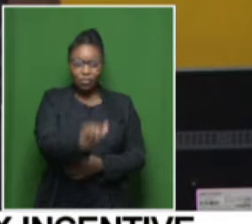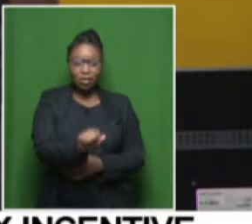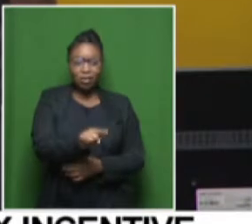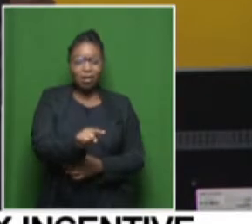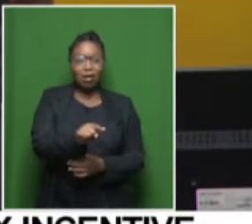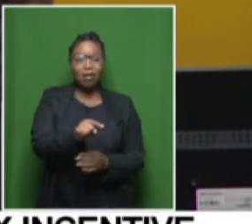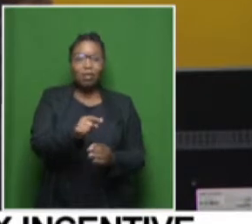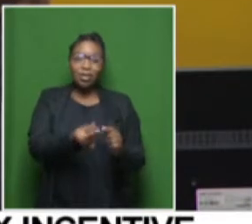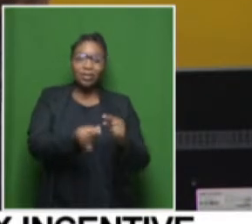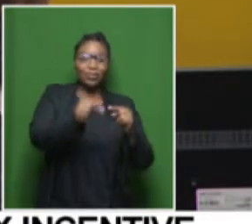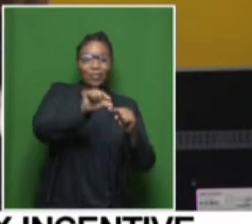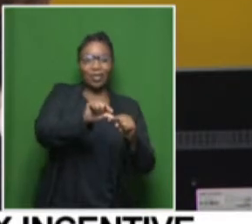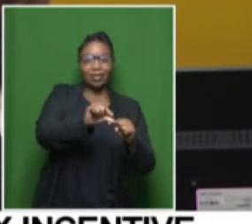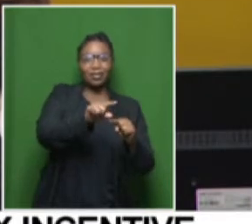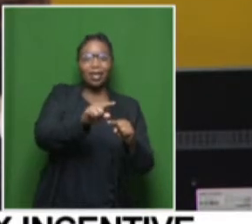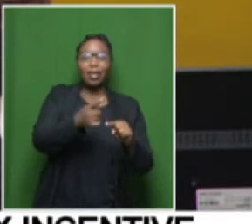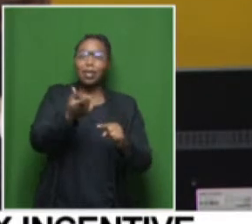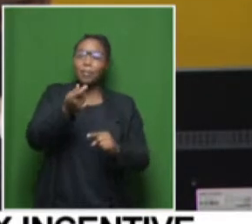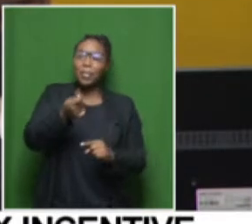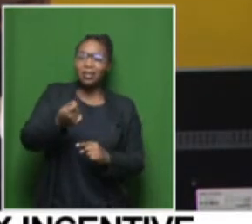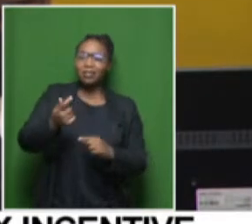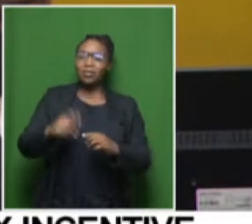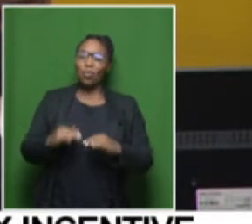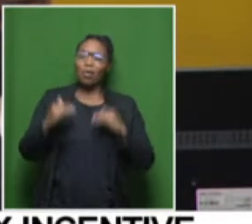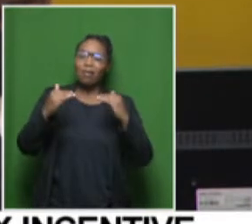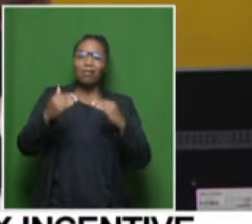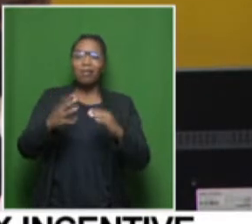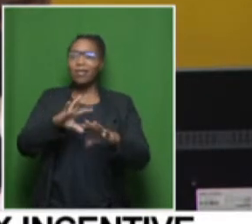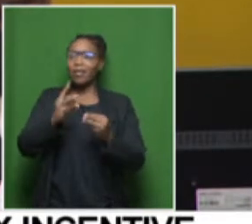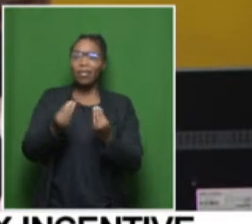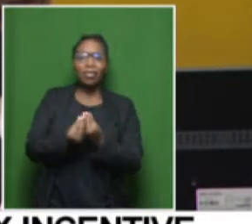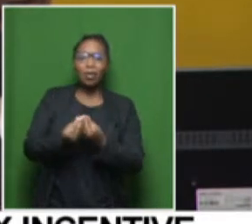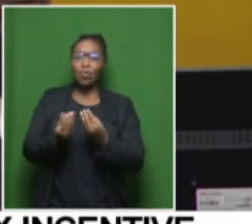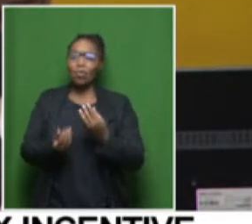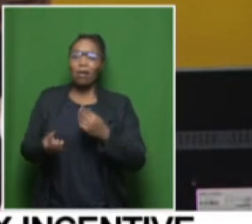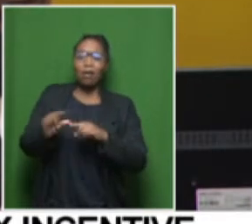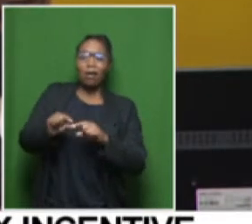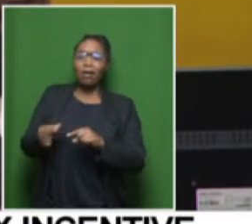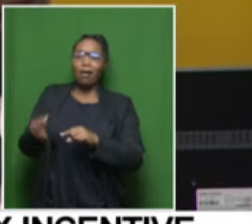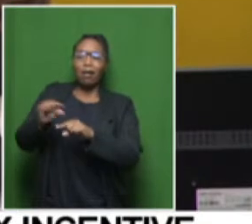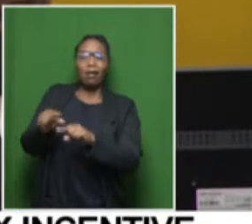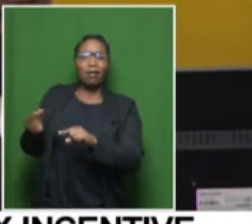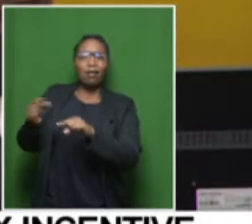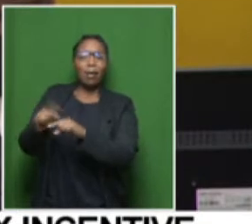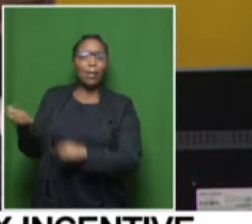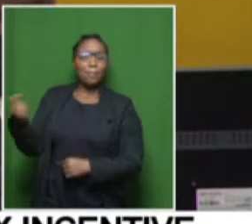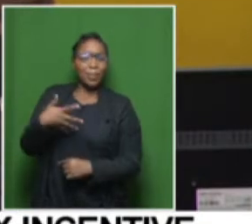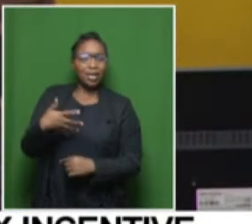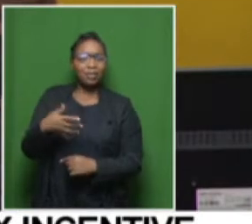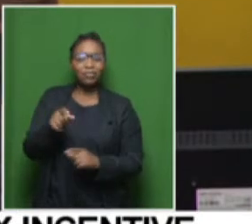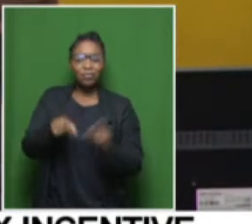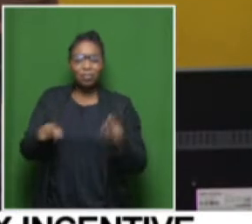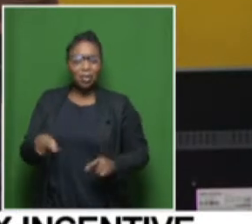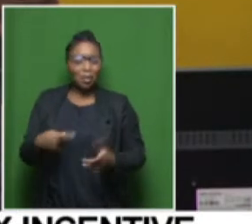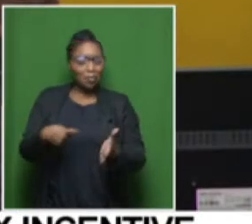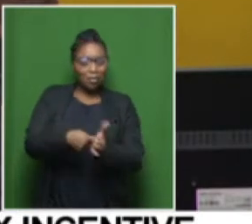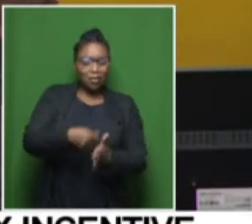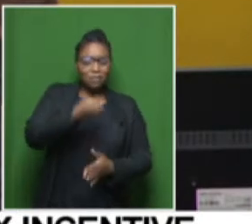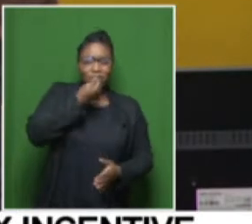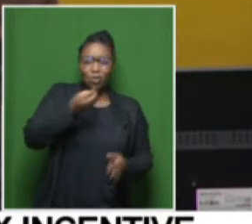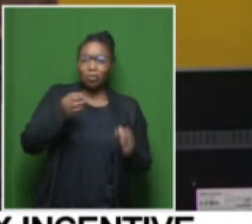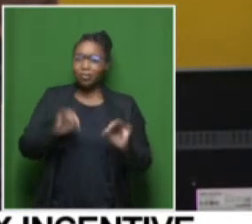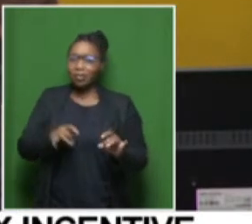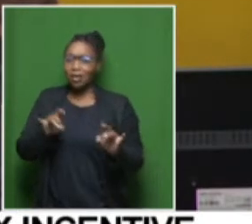cost of transport, food and other goods and services. To provide some relief to households,